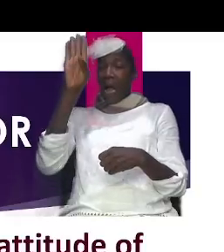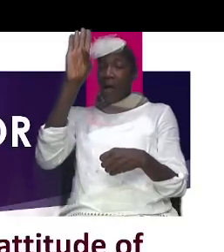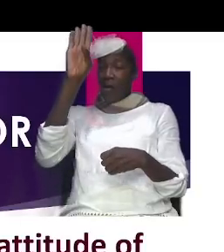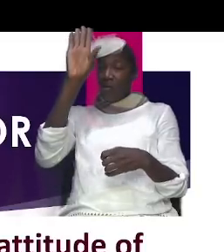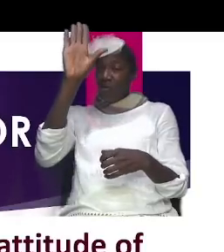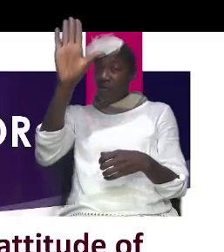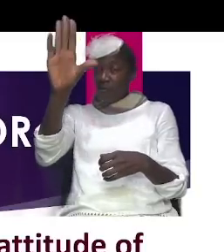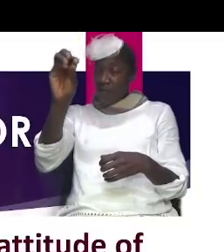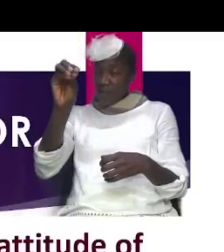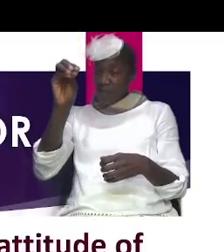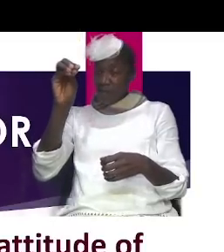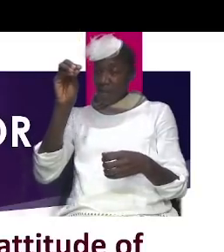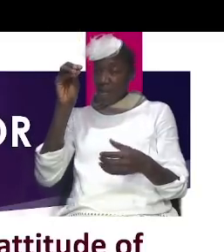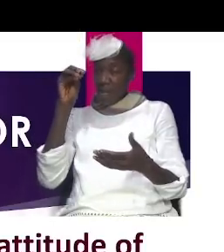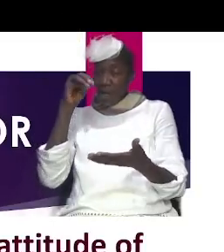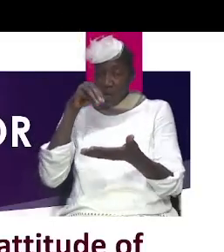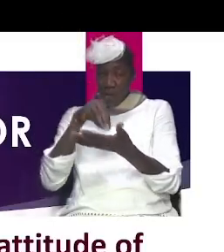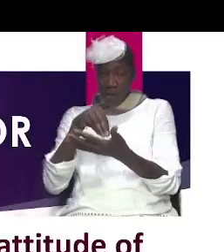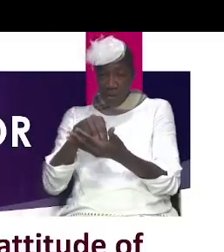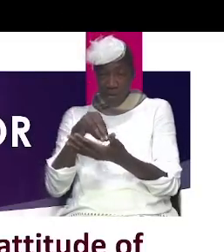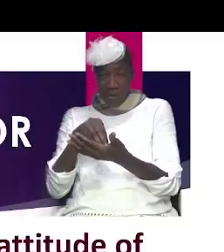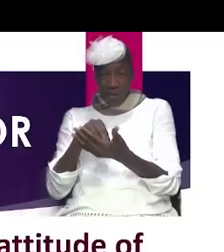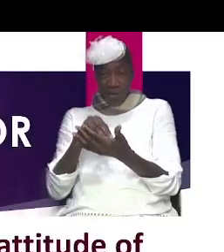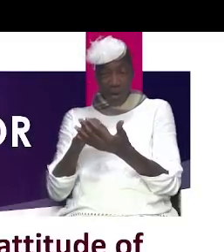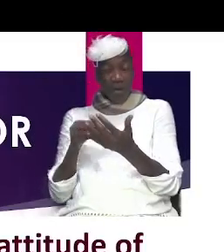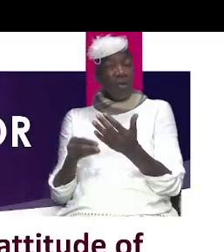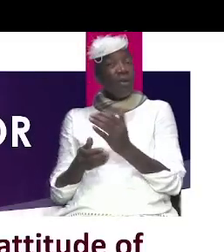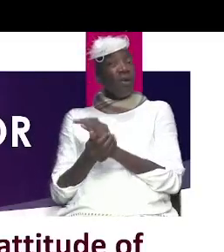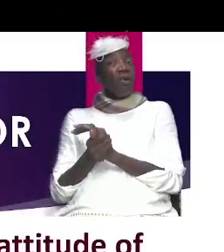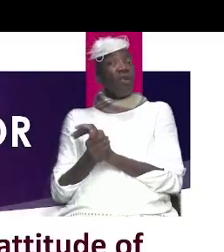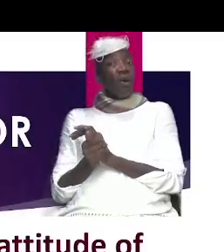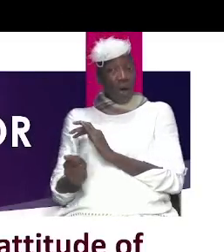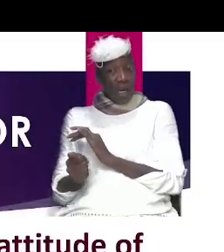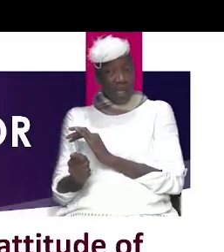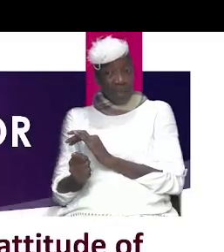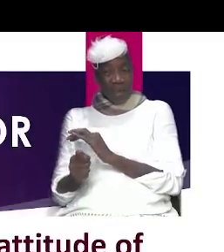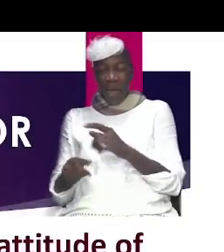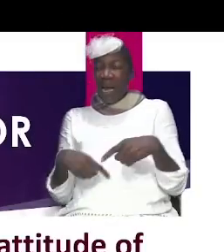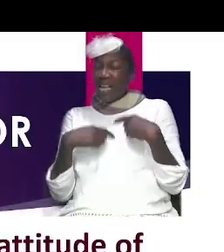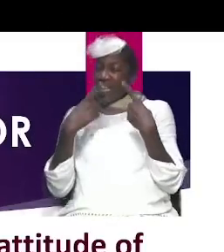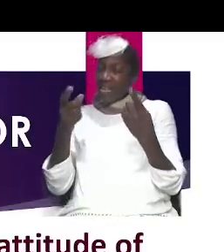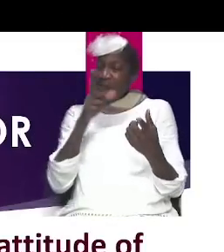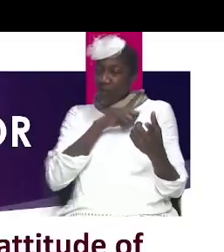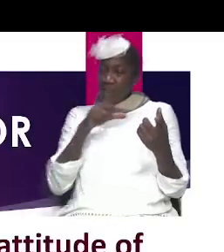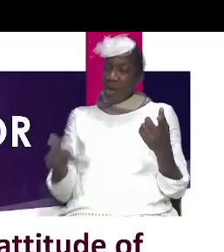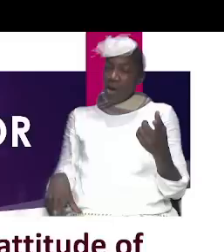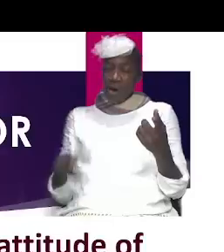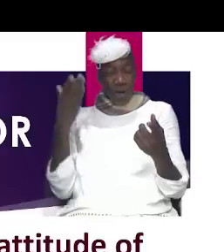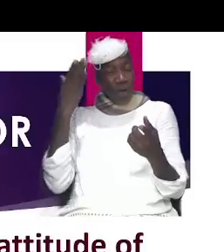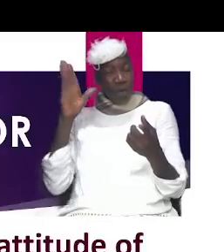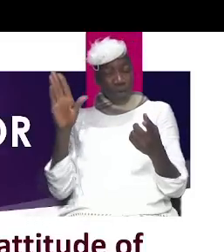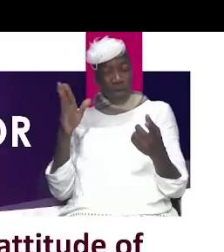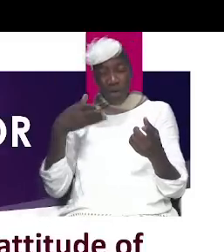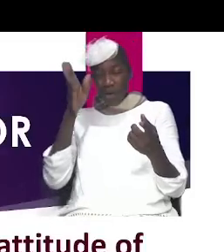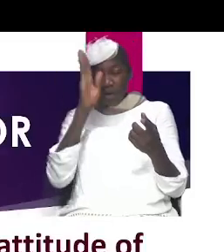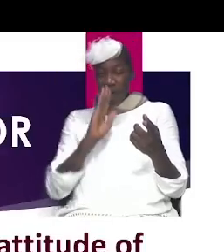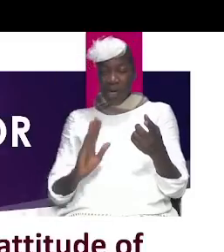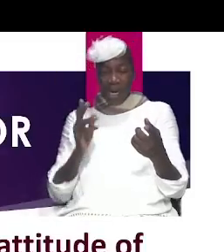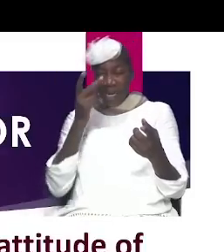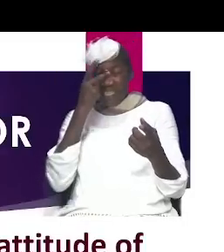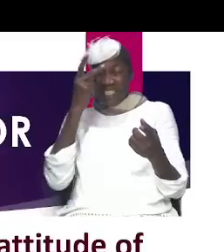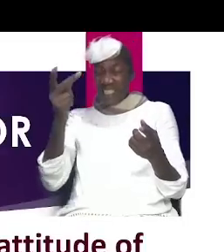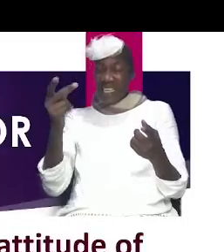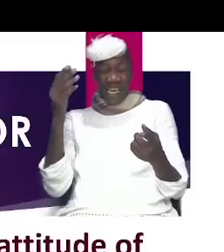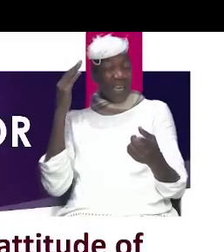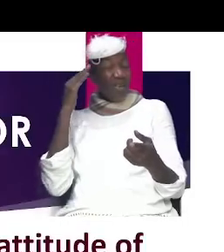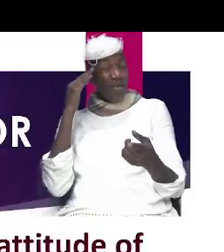God sees that heart. And while we don't know, and we might say, boy, that's a good desire, God knows his heart, because God sees